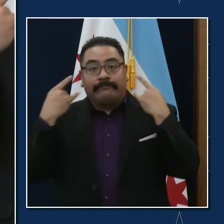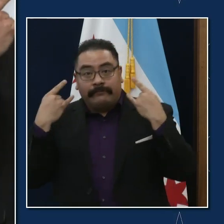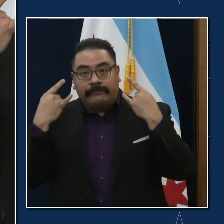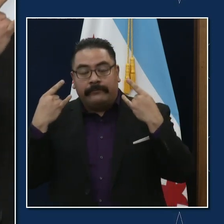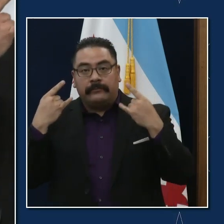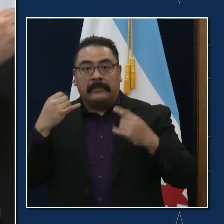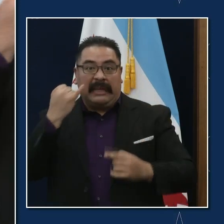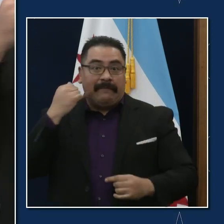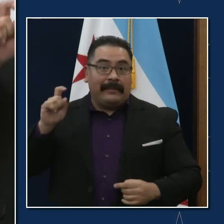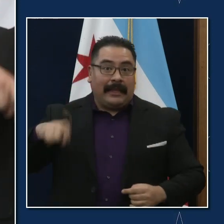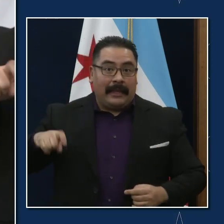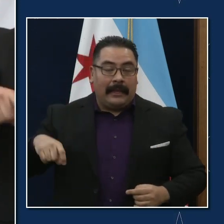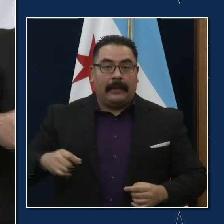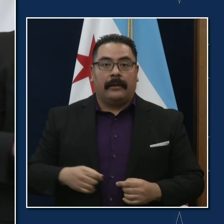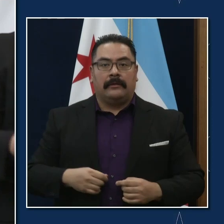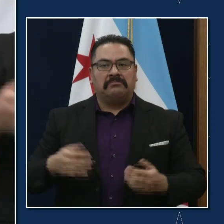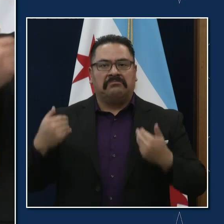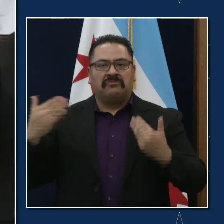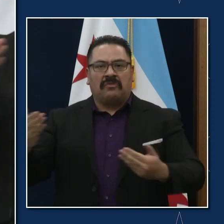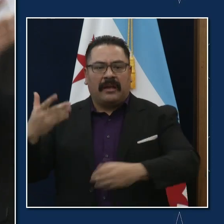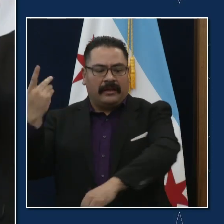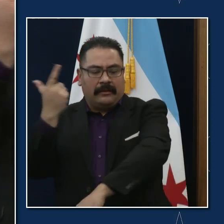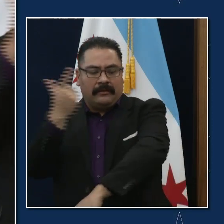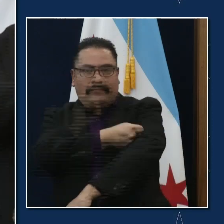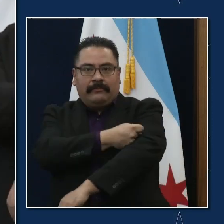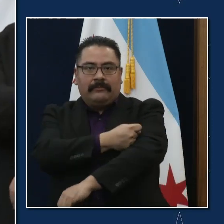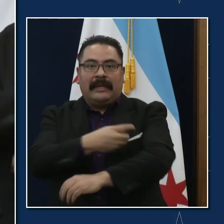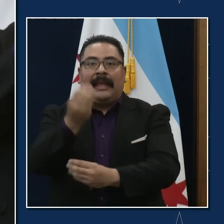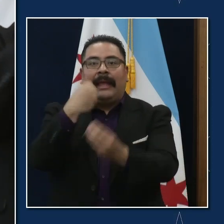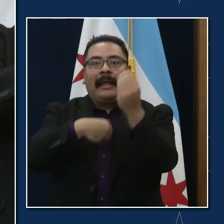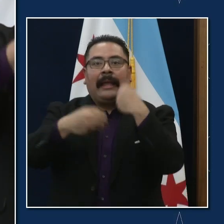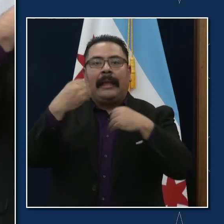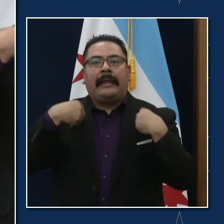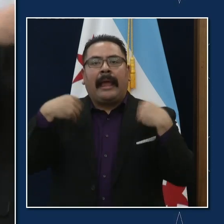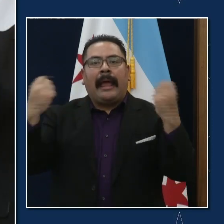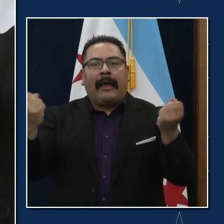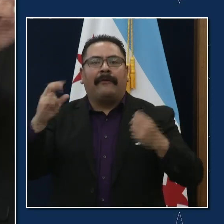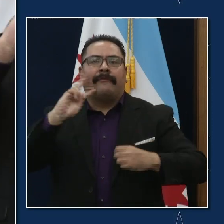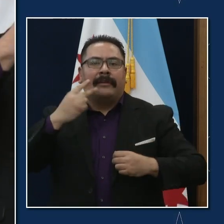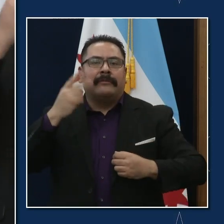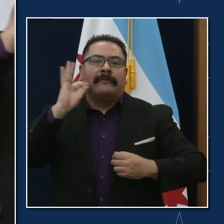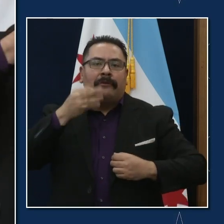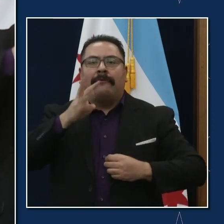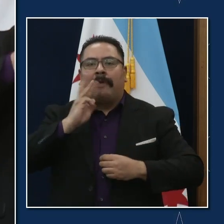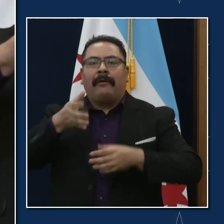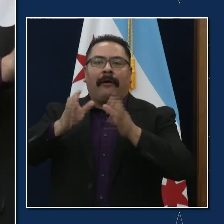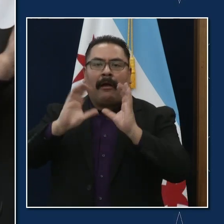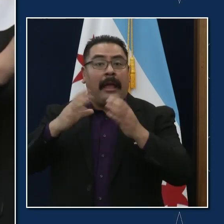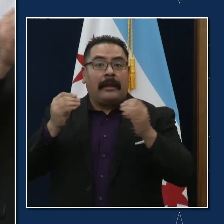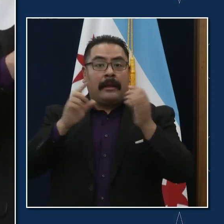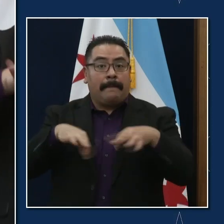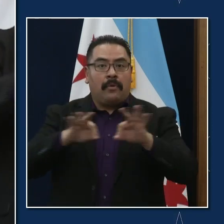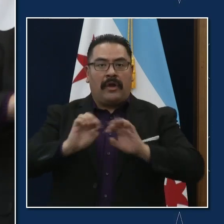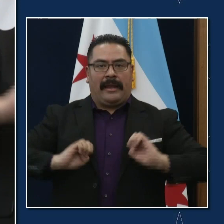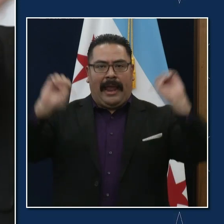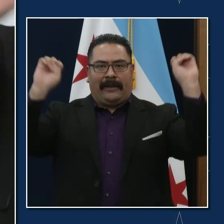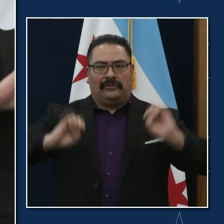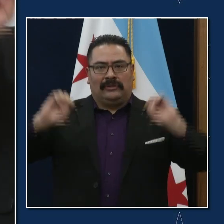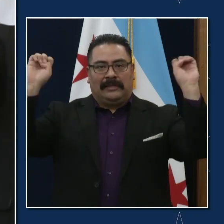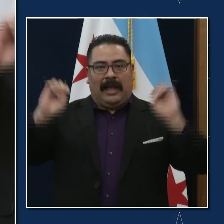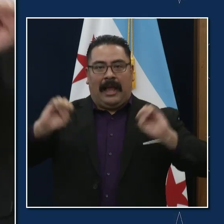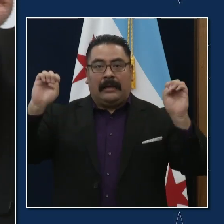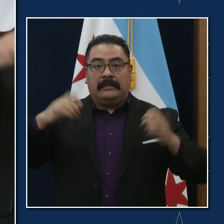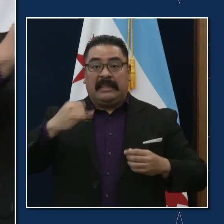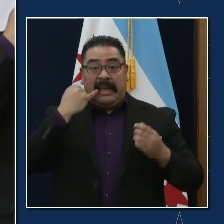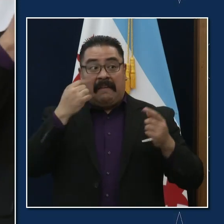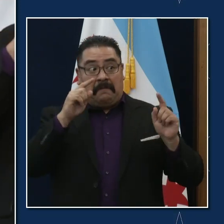as needed, get vaccinated, eat healthy, and exercise as much as you can, and open that window if